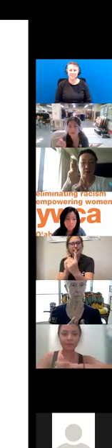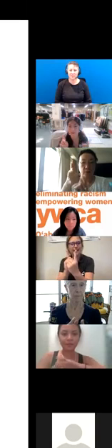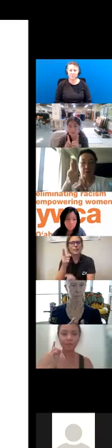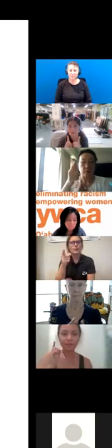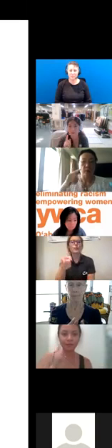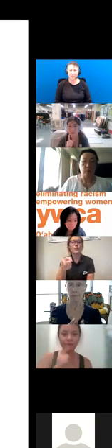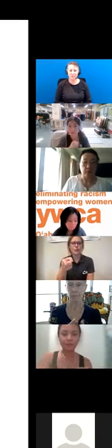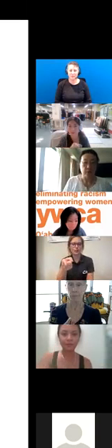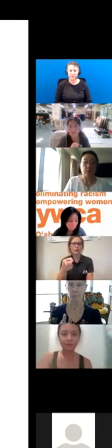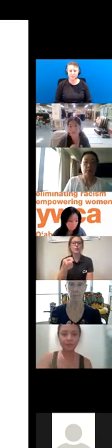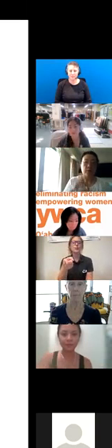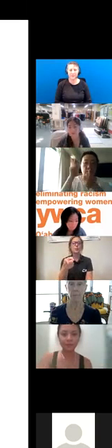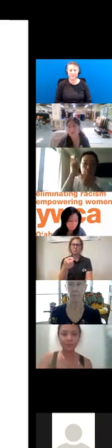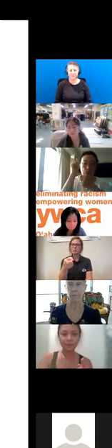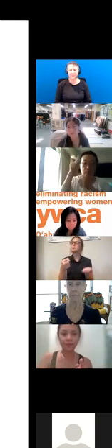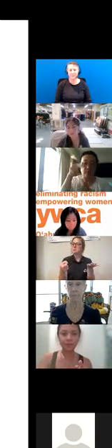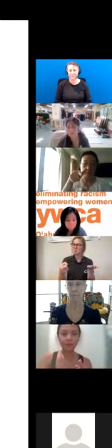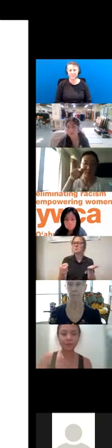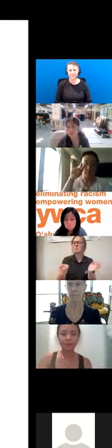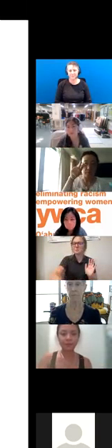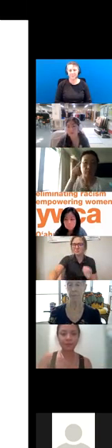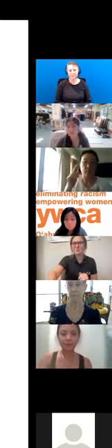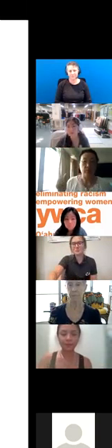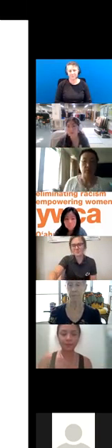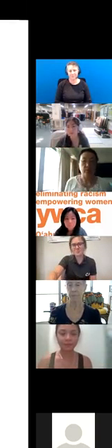Nice to meet you.